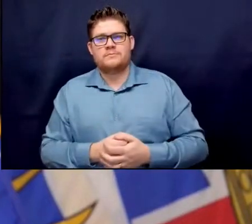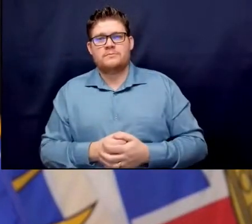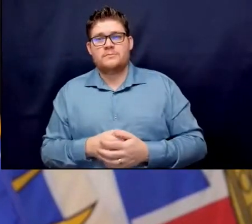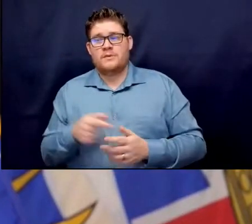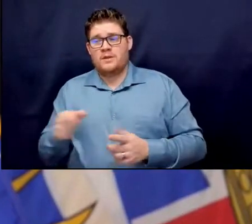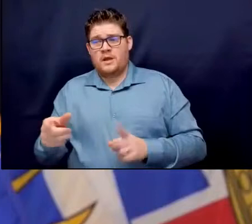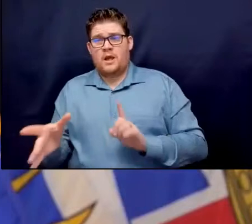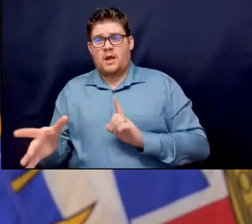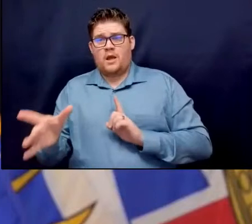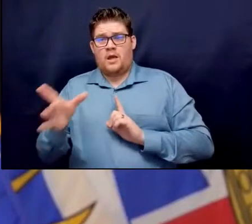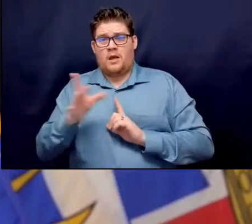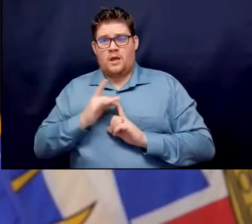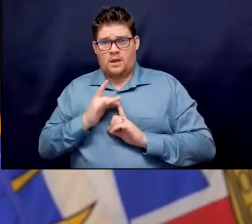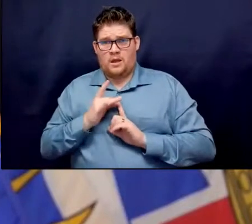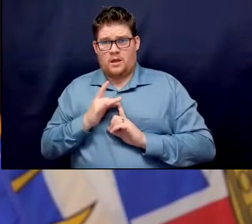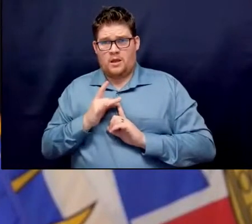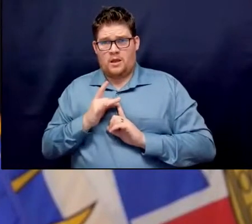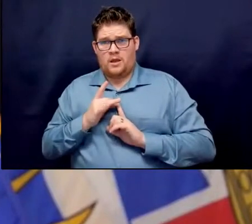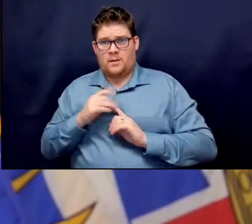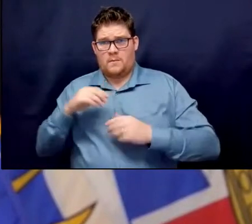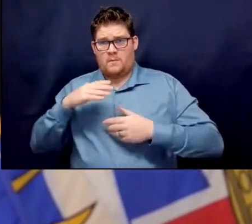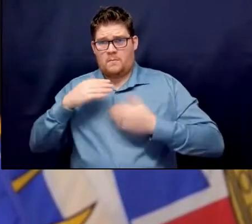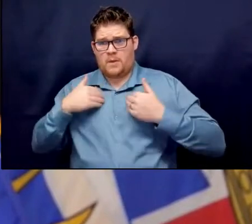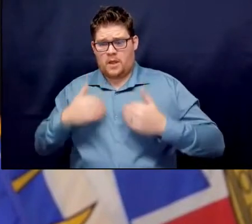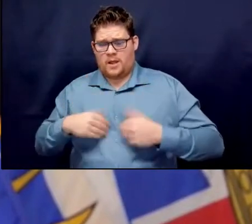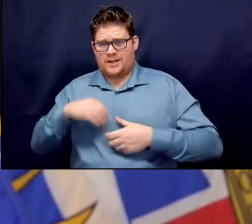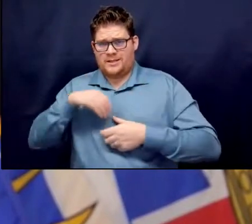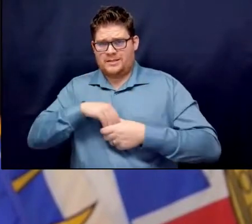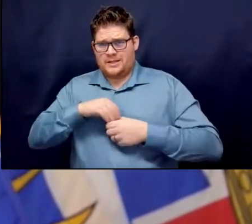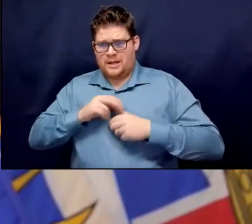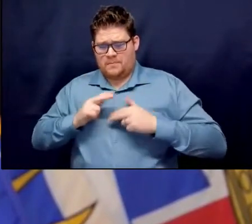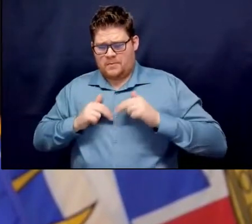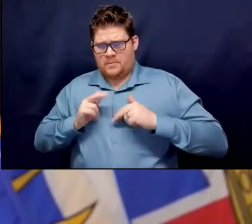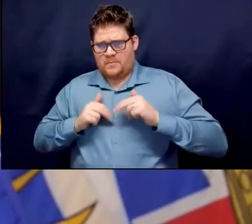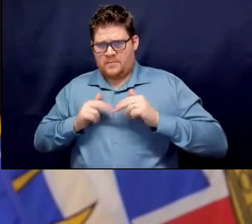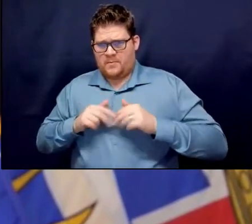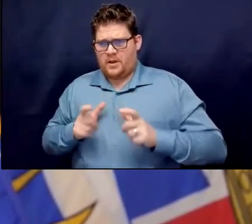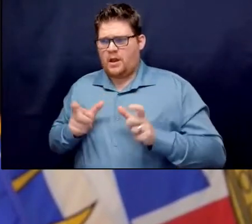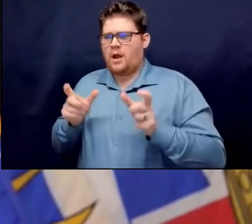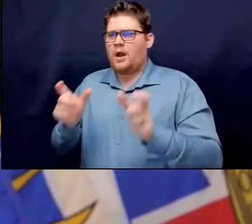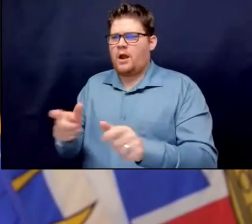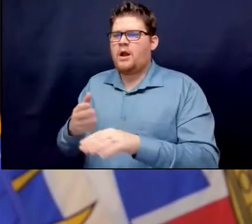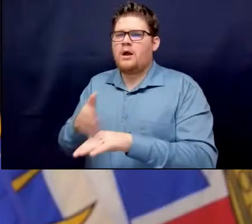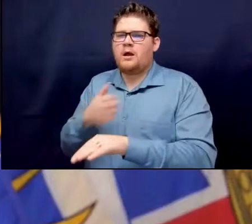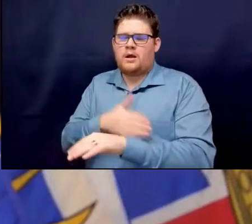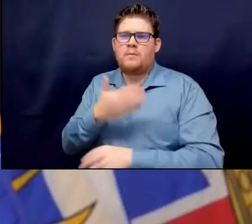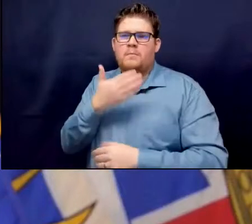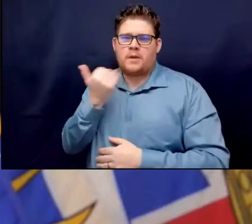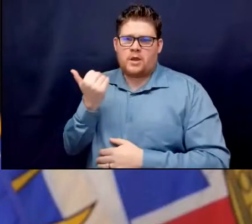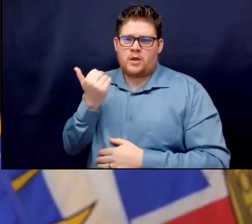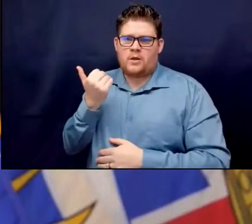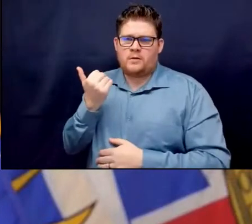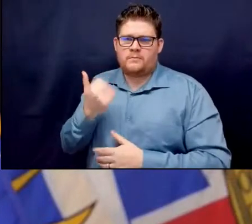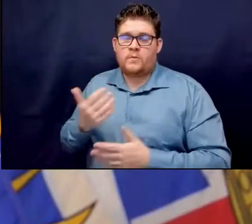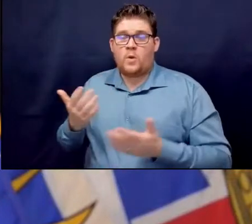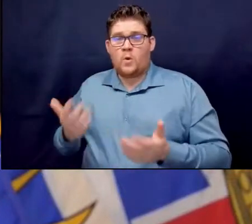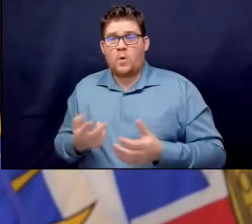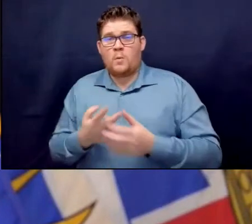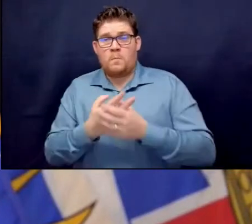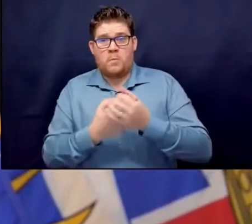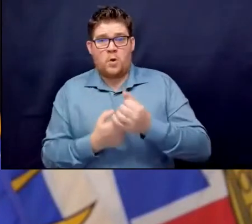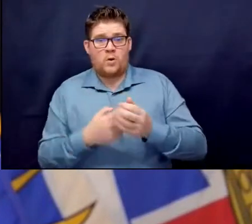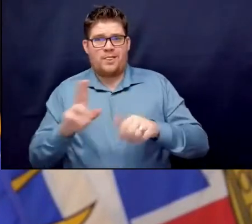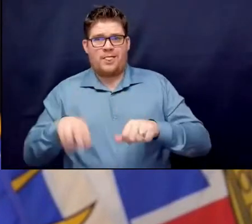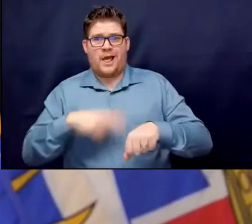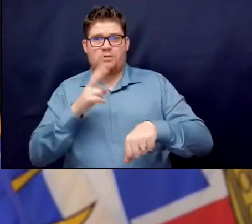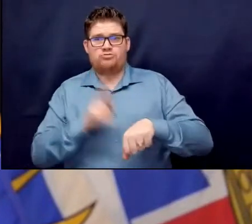in our community over time. What we don't yet know is how those patterns are going to look in the coming years and how much